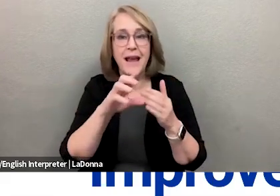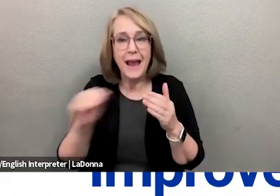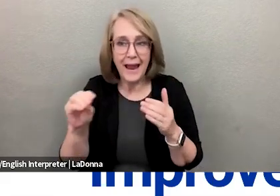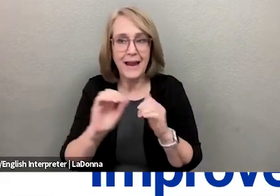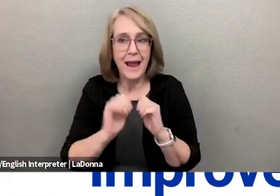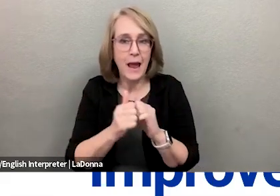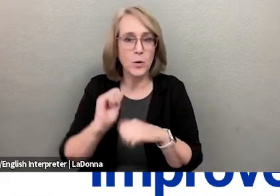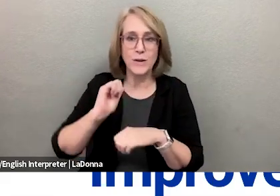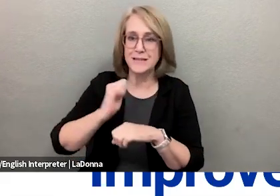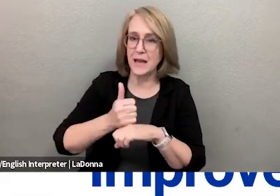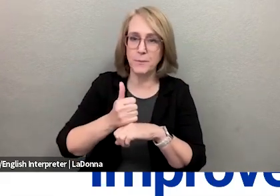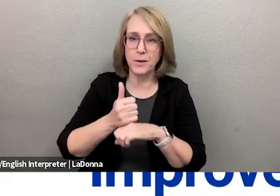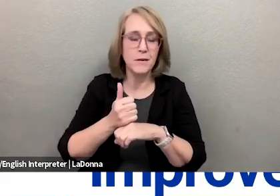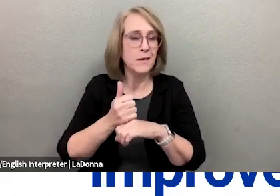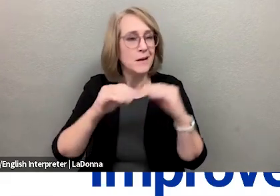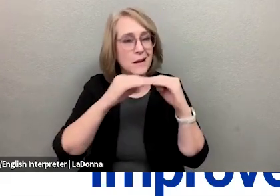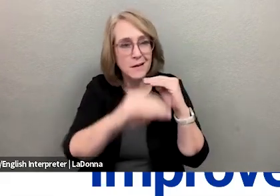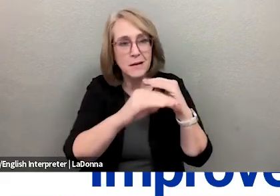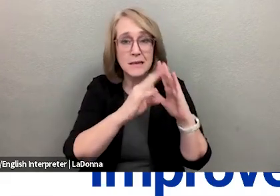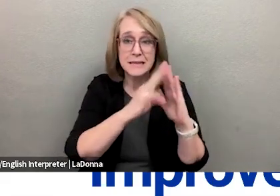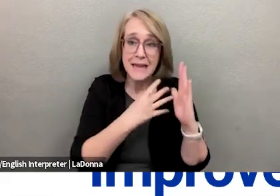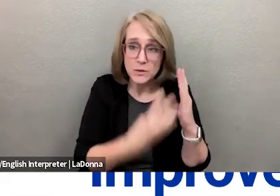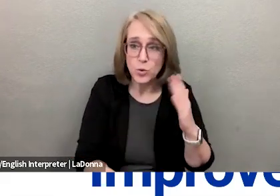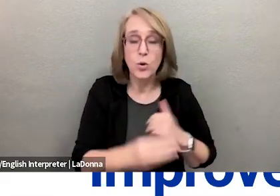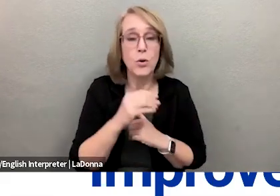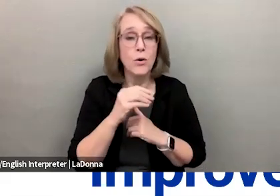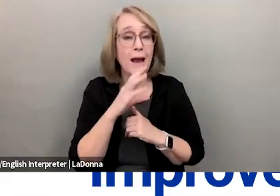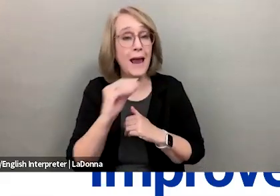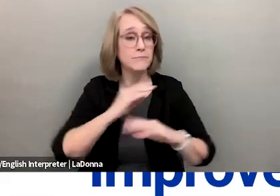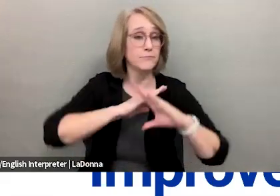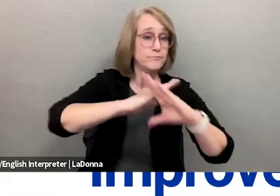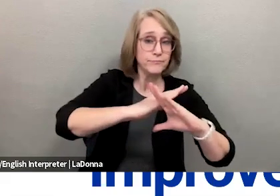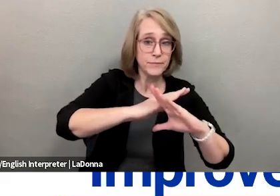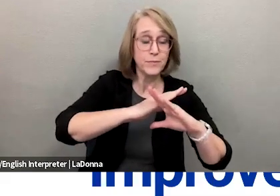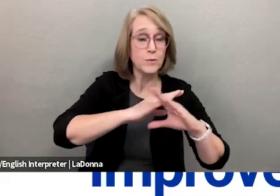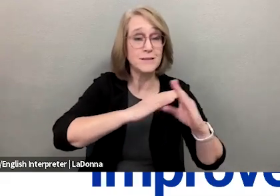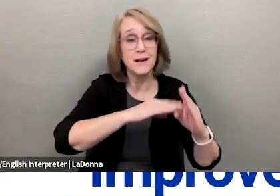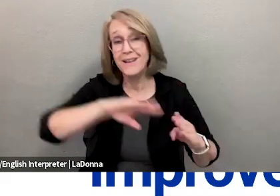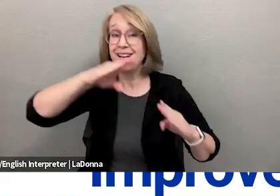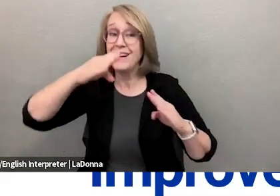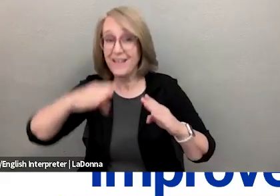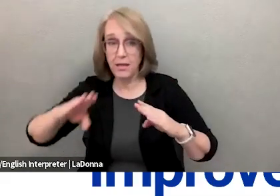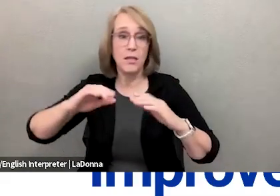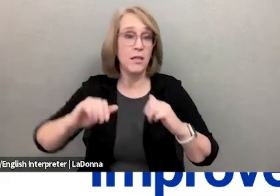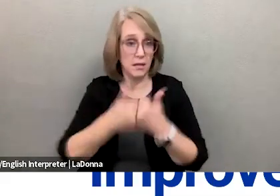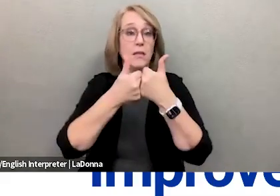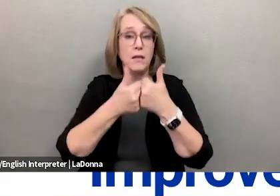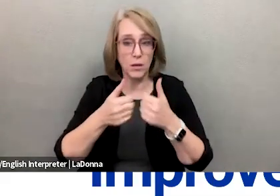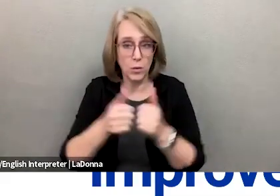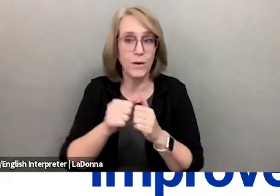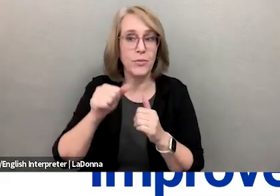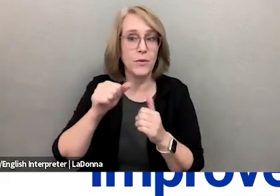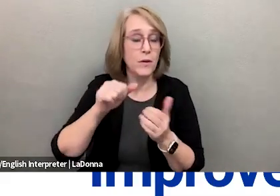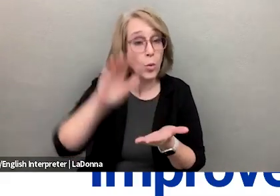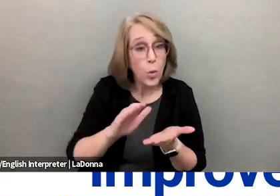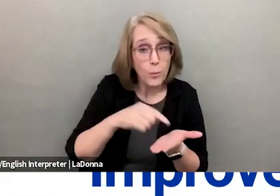low-wage workers, which is something that workers across industries face, but is also a challenge within the direct care workforce. And of course,